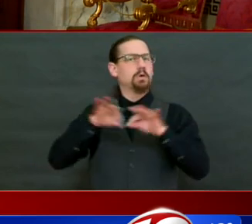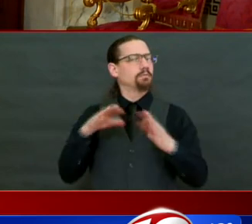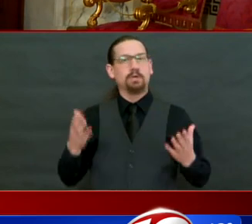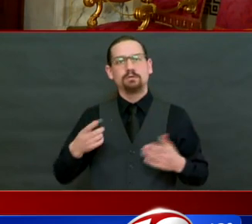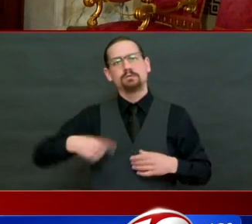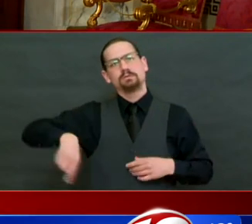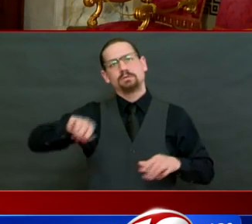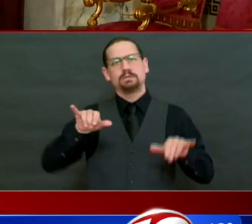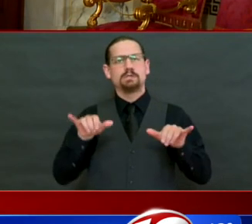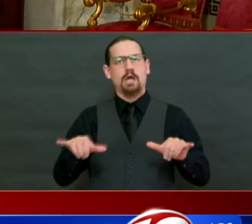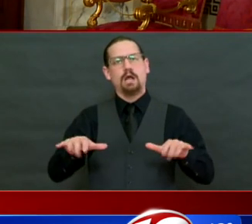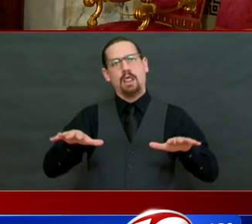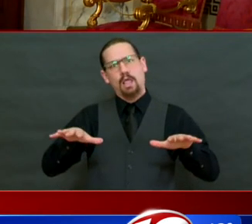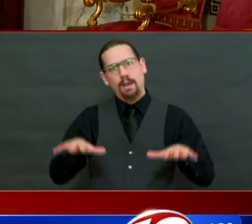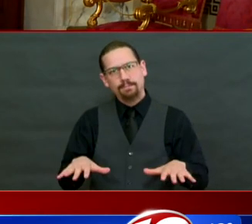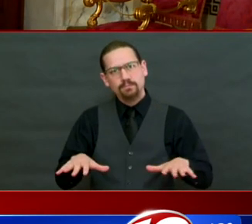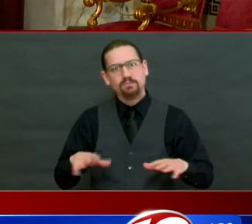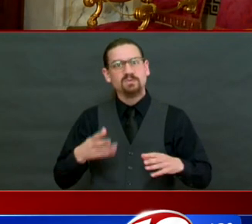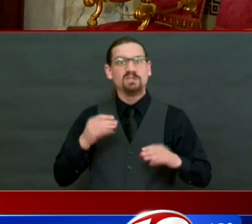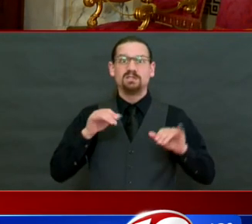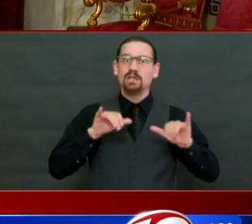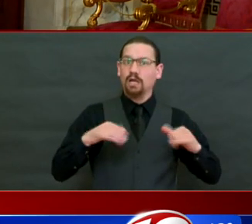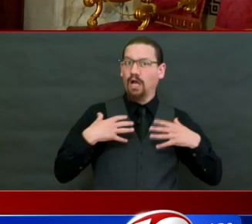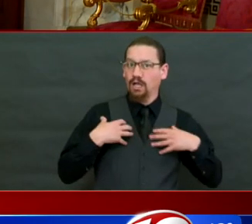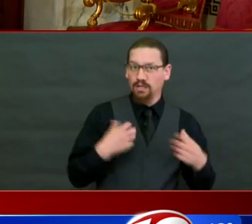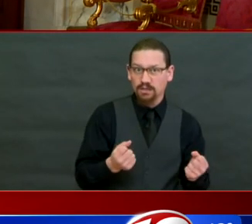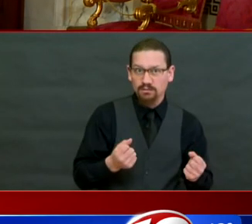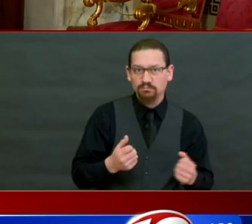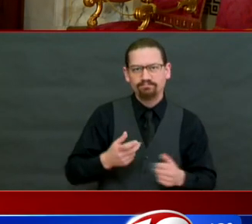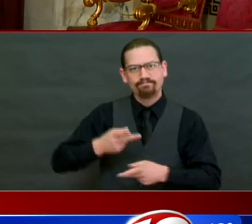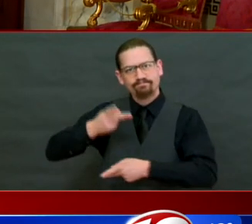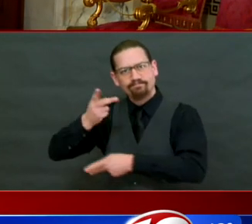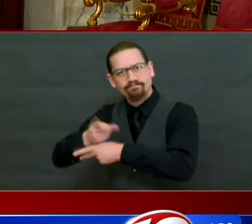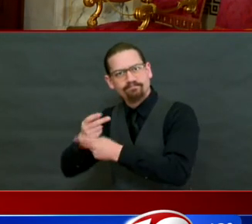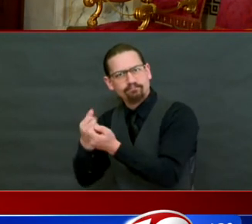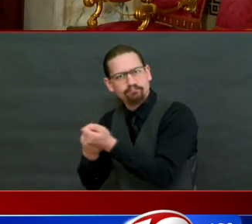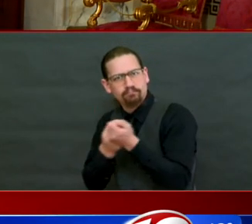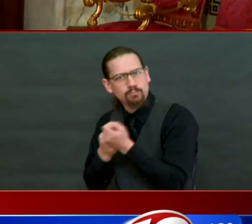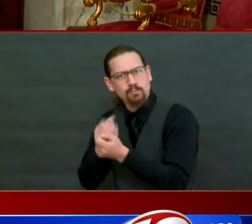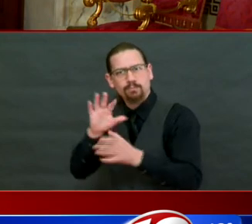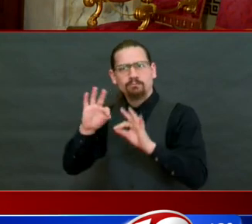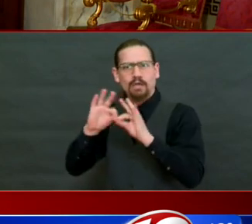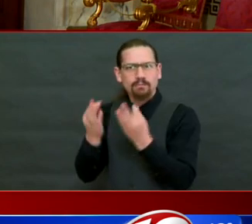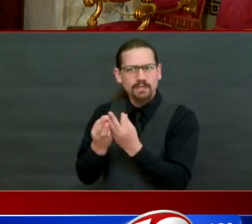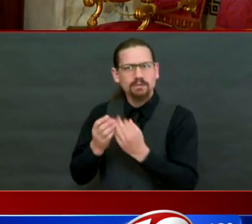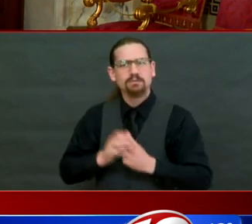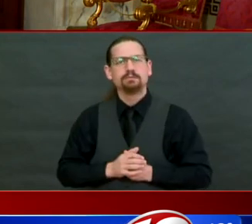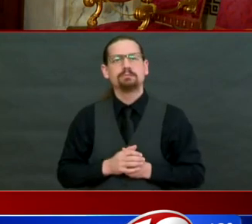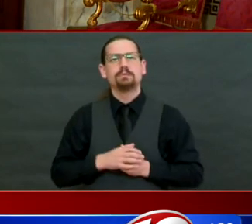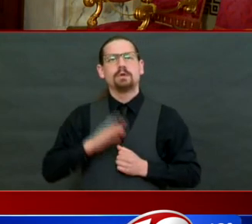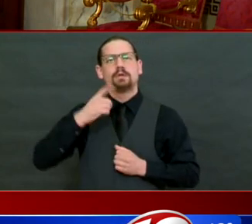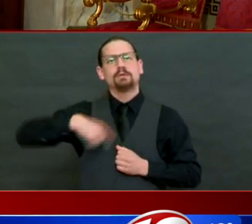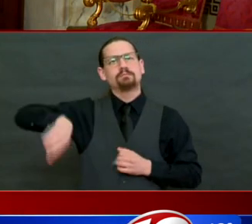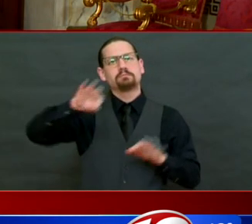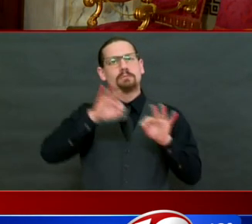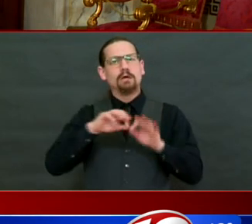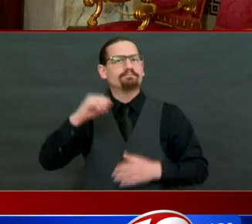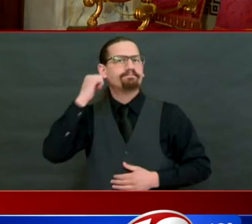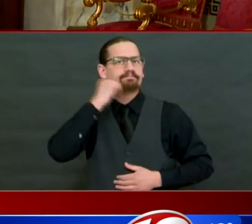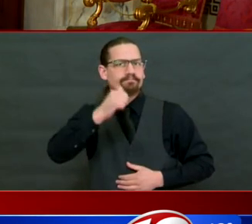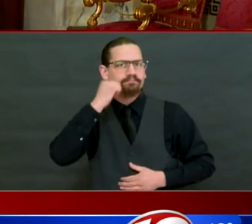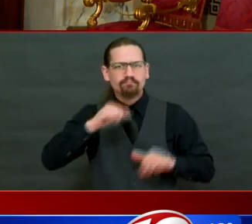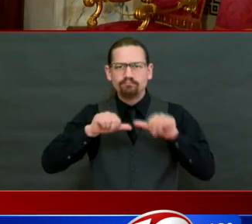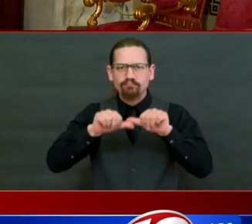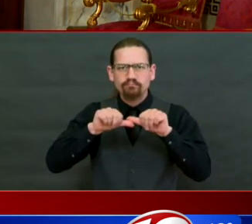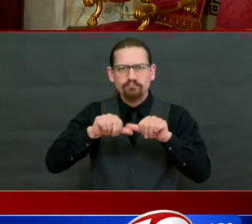healthy, keeping your family calm and healthy. So I hope you are able to tune in at 1 o'clock, breathe a sigh of relief, and come